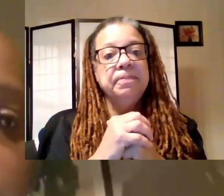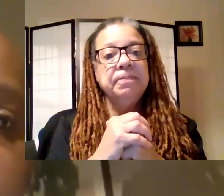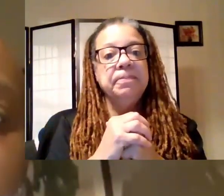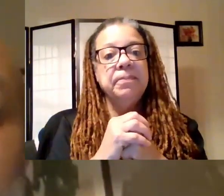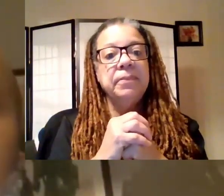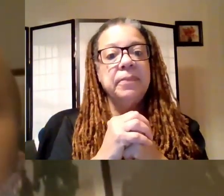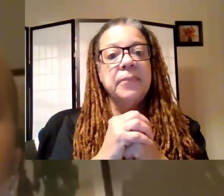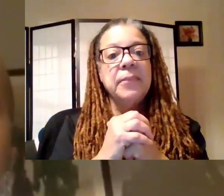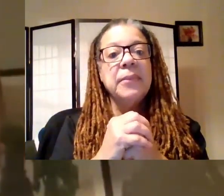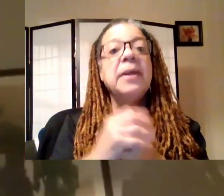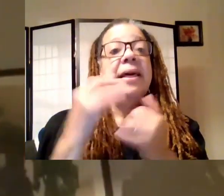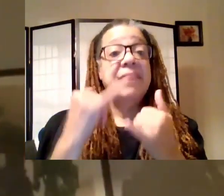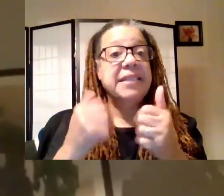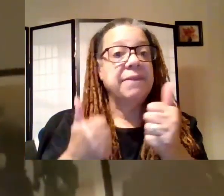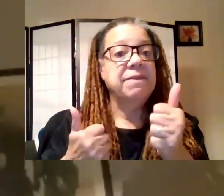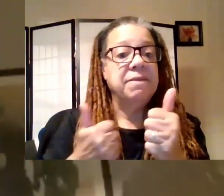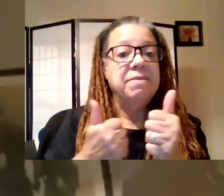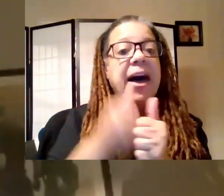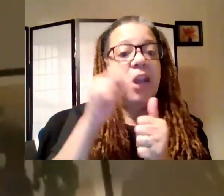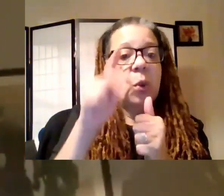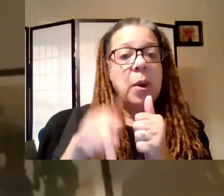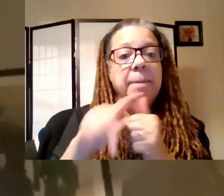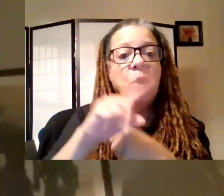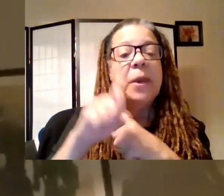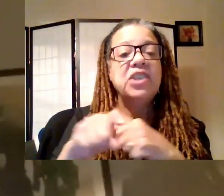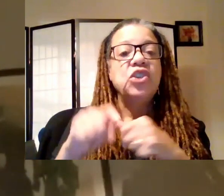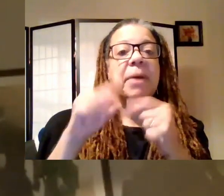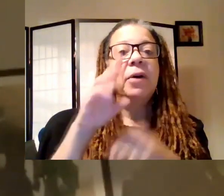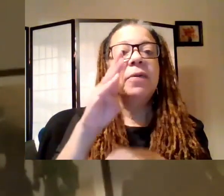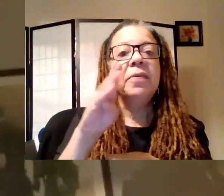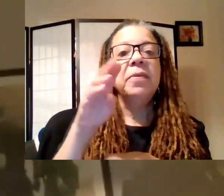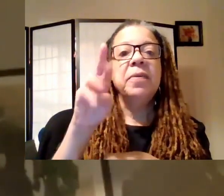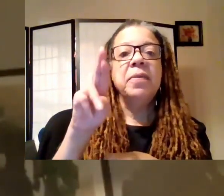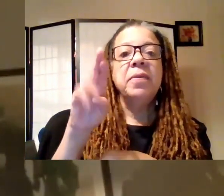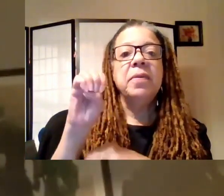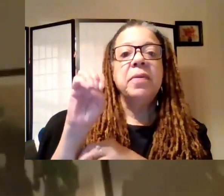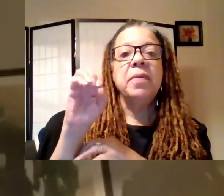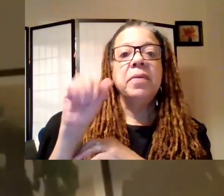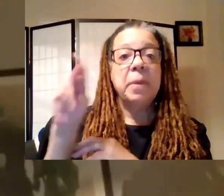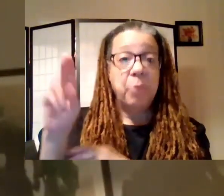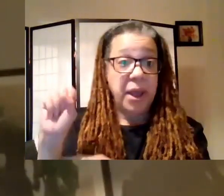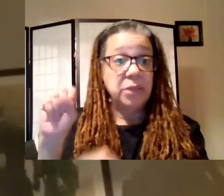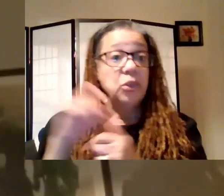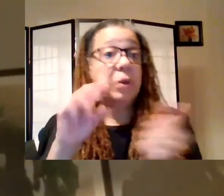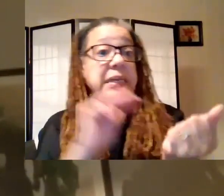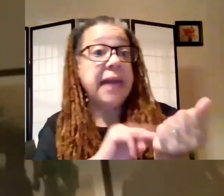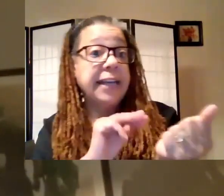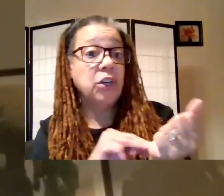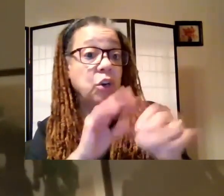So there was a follow-up question about breaks. Wouldn't a physician have to go on breaks too?